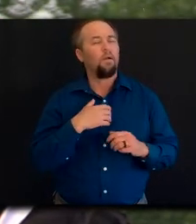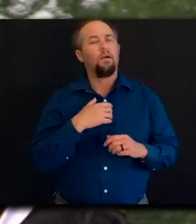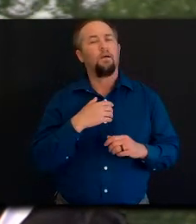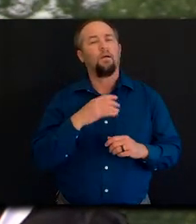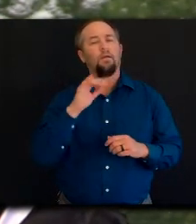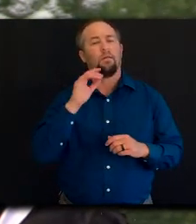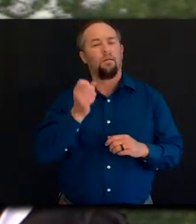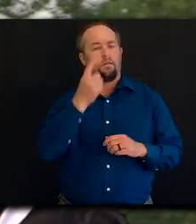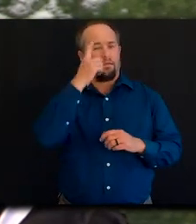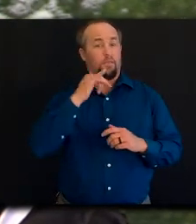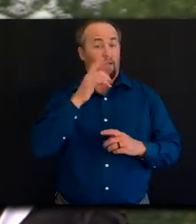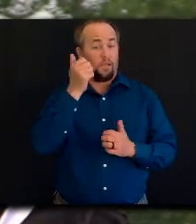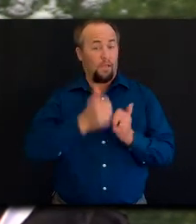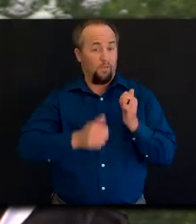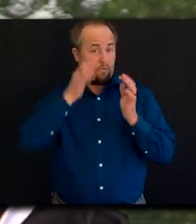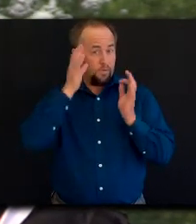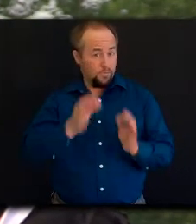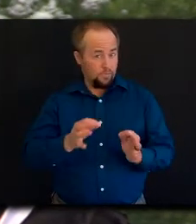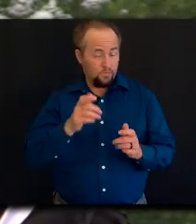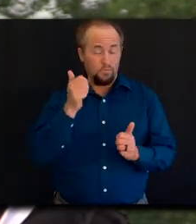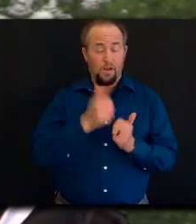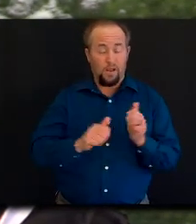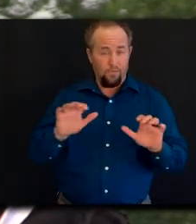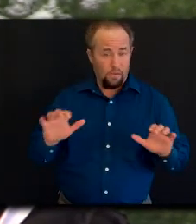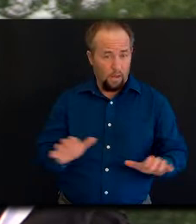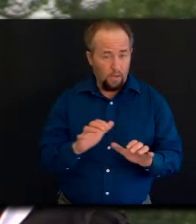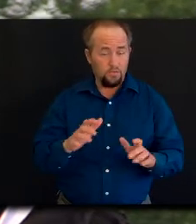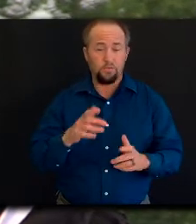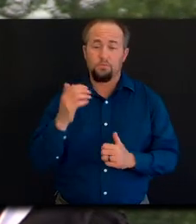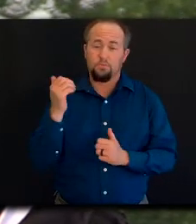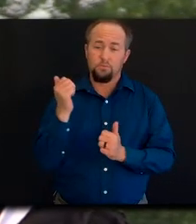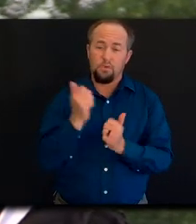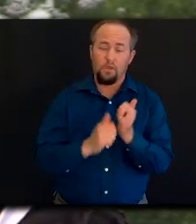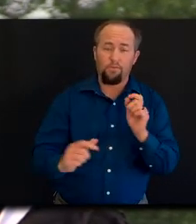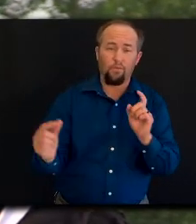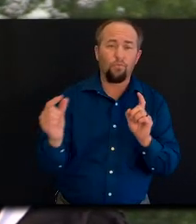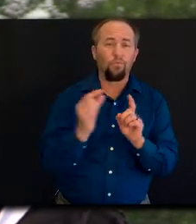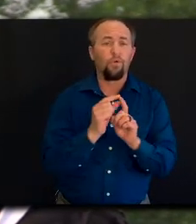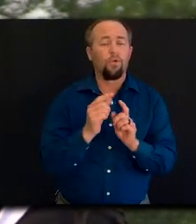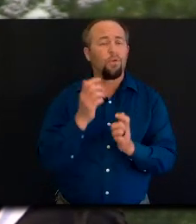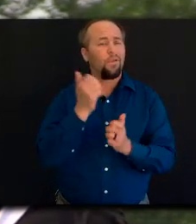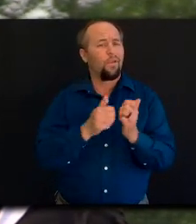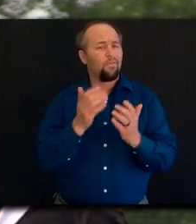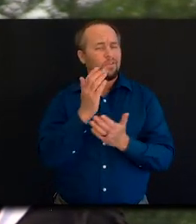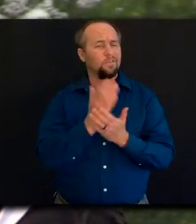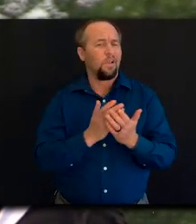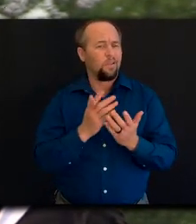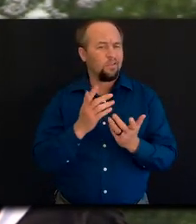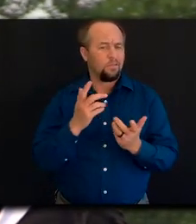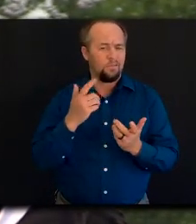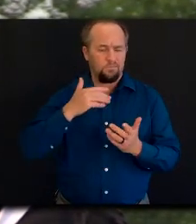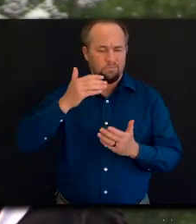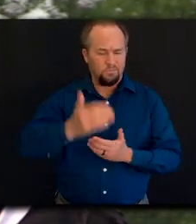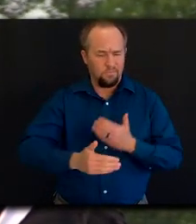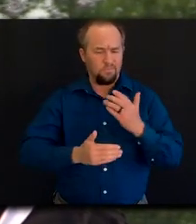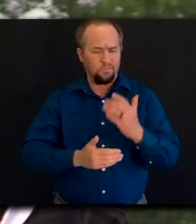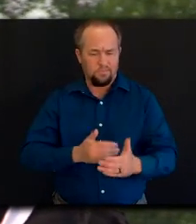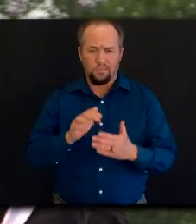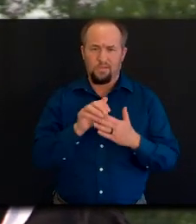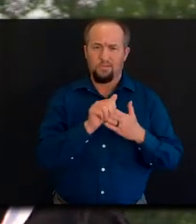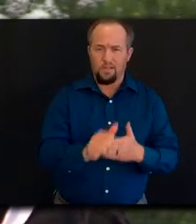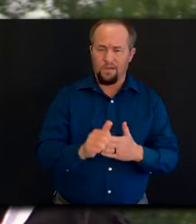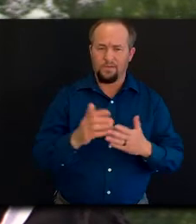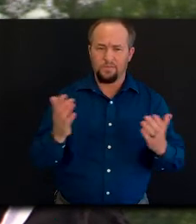every decision, every action, every word, and every step that we have taken in our lives have led us all